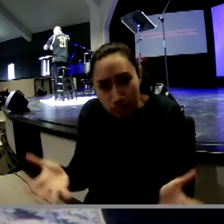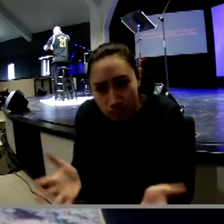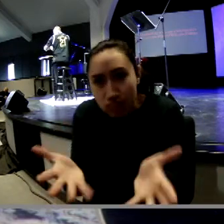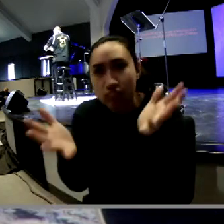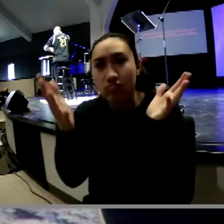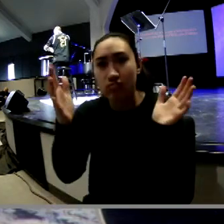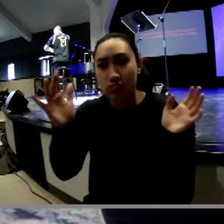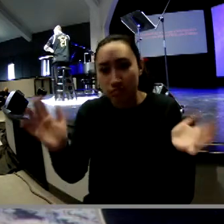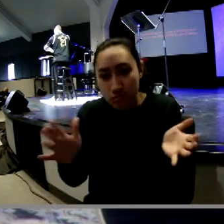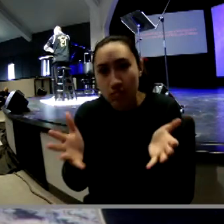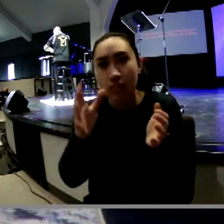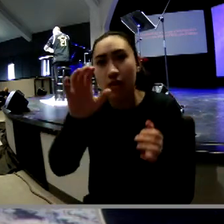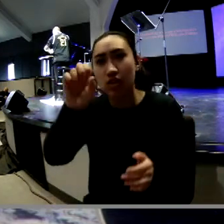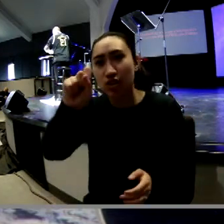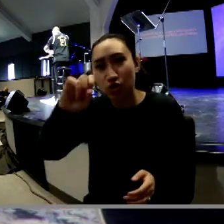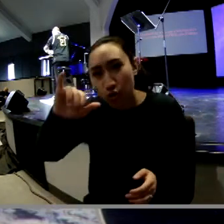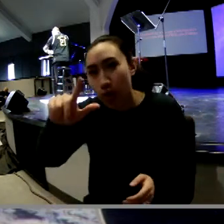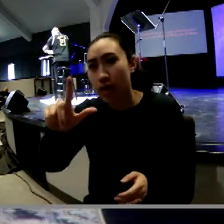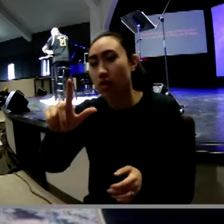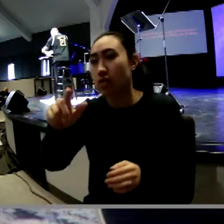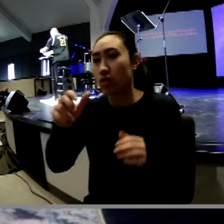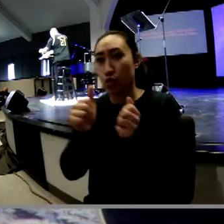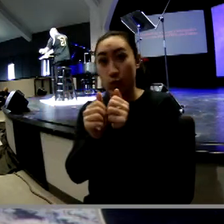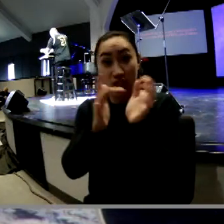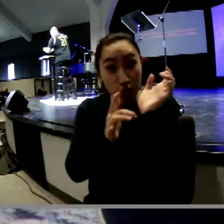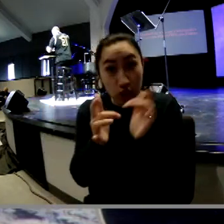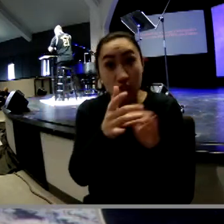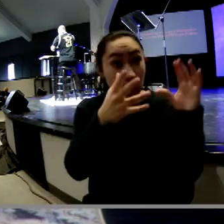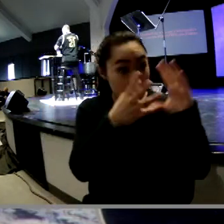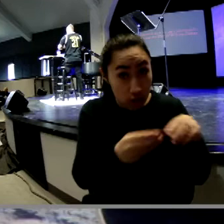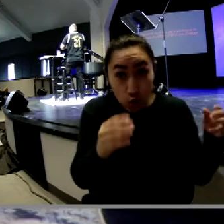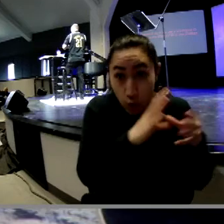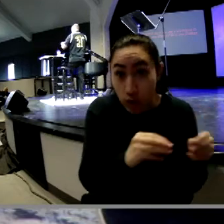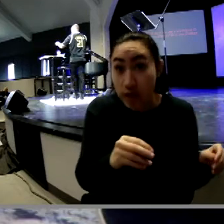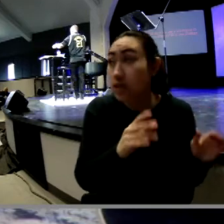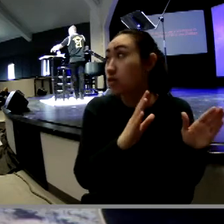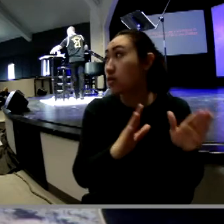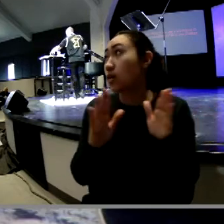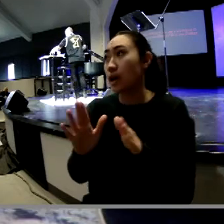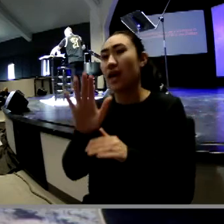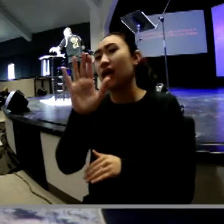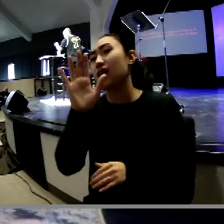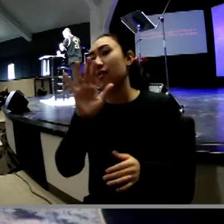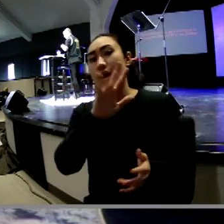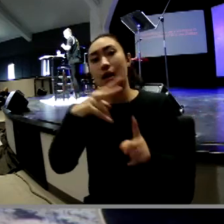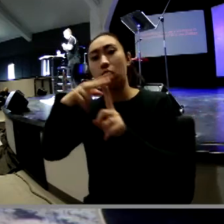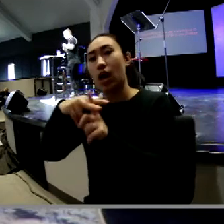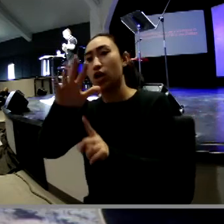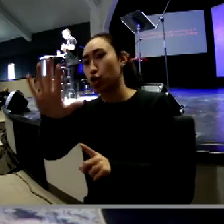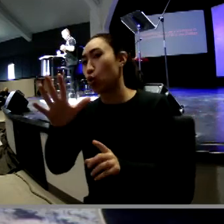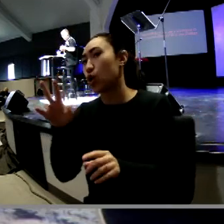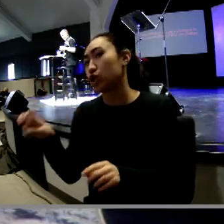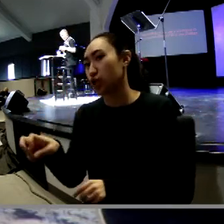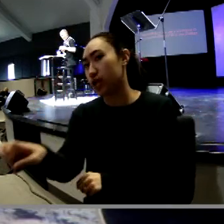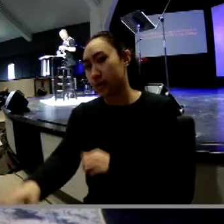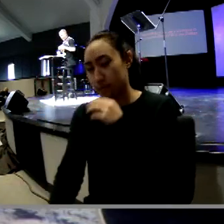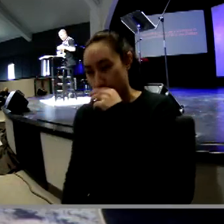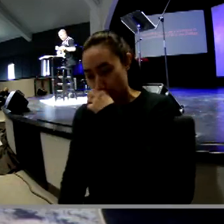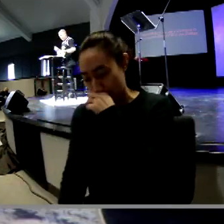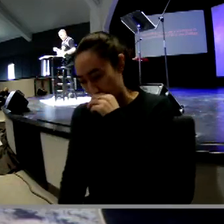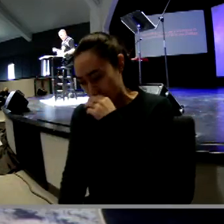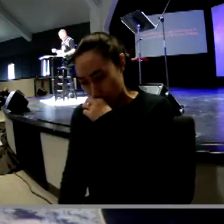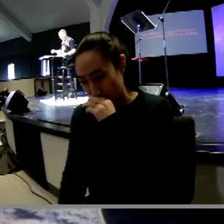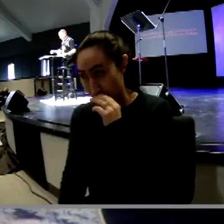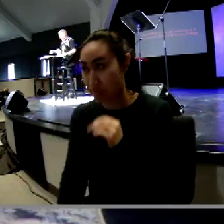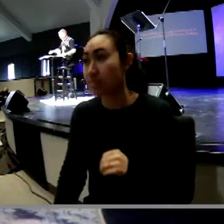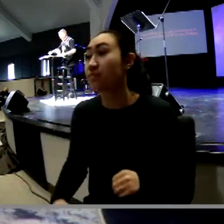soils with Jesus parables and your own Jesus story in your own journey. If we're going to have a kingdom of imagination, we got to have